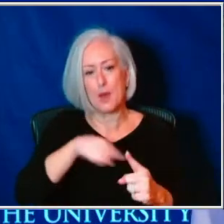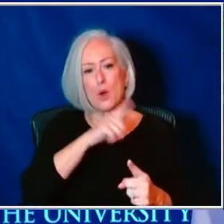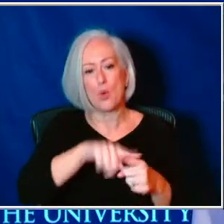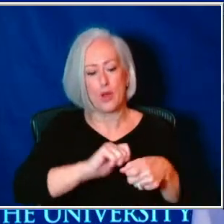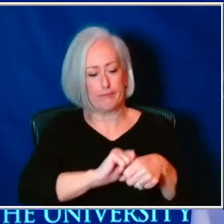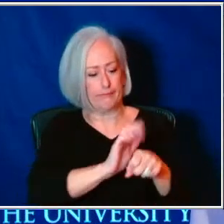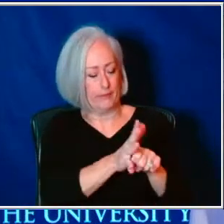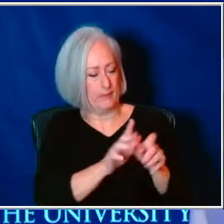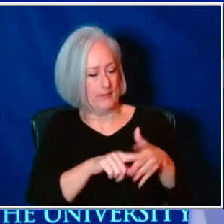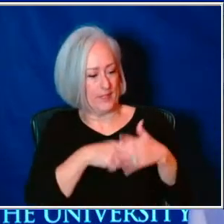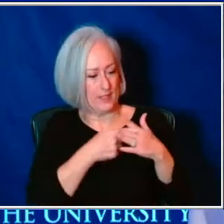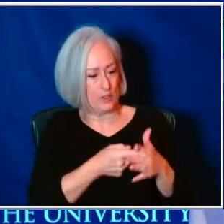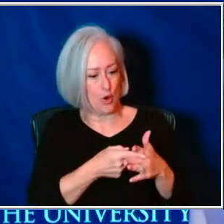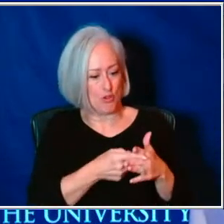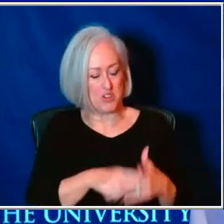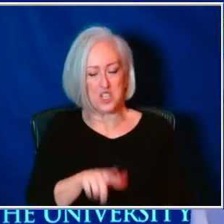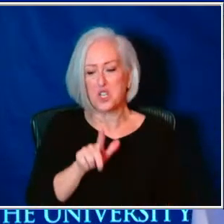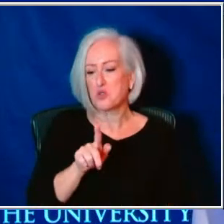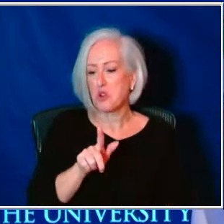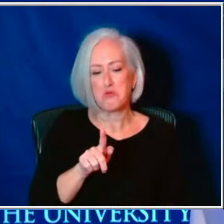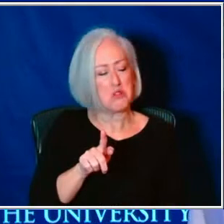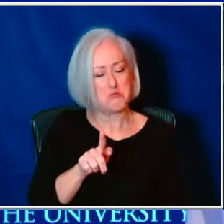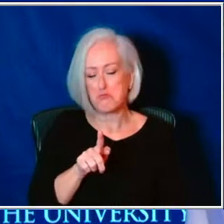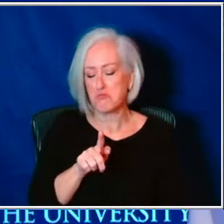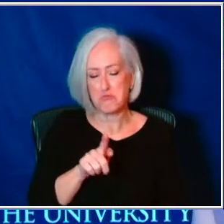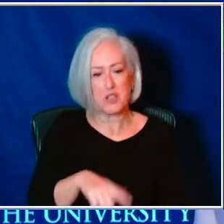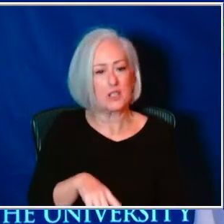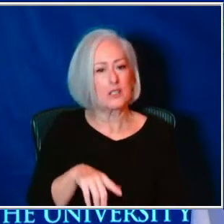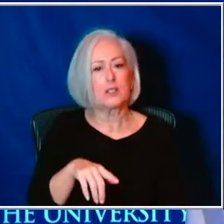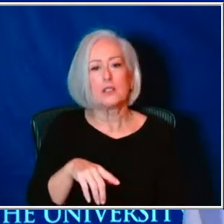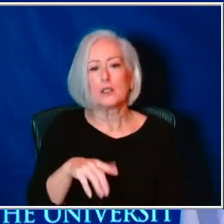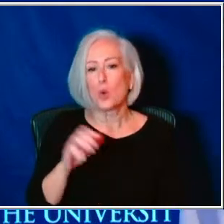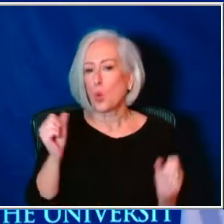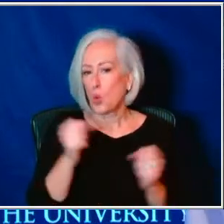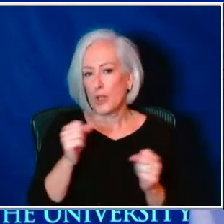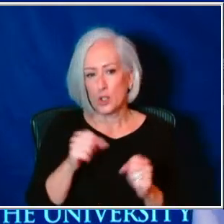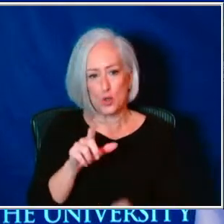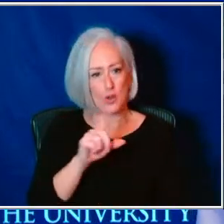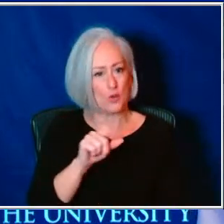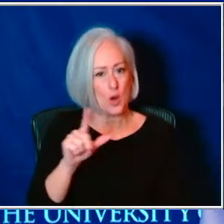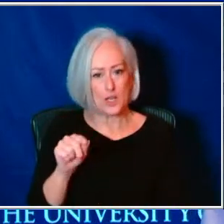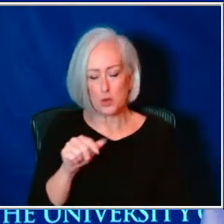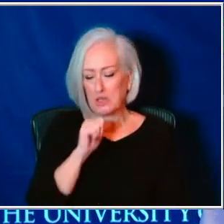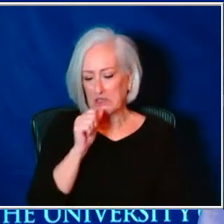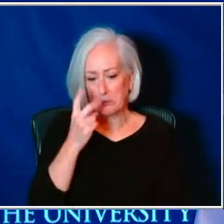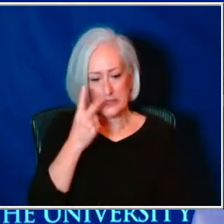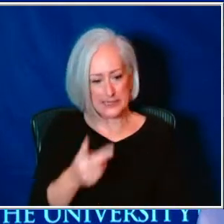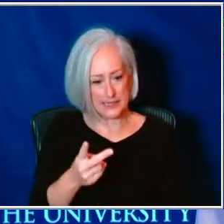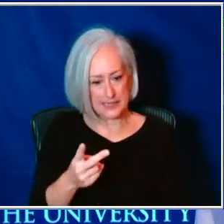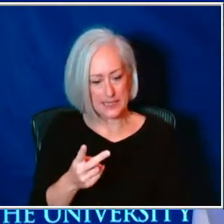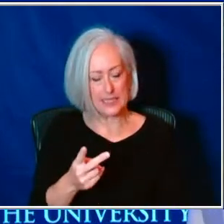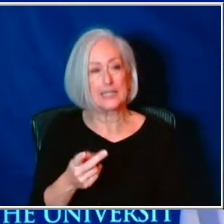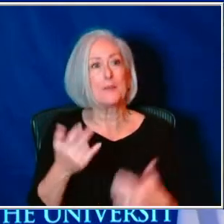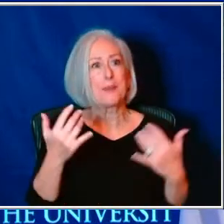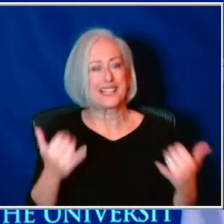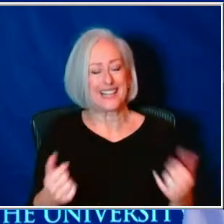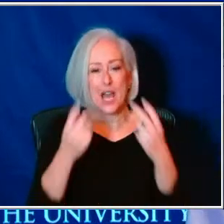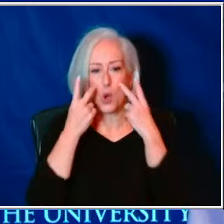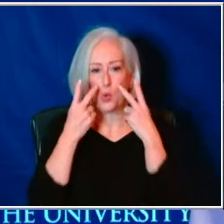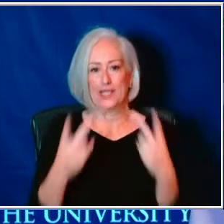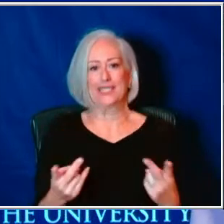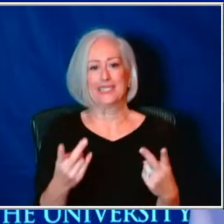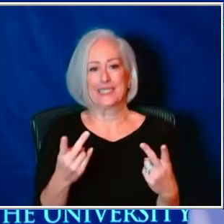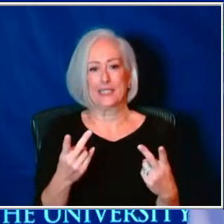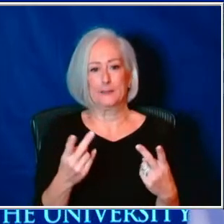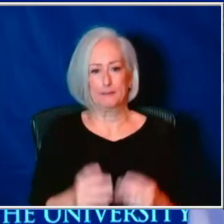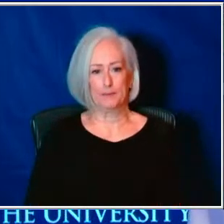in 2021 or the winter of 2020. I think we are seeing it now, and I think it's just so stark that there